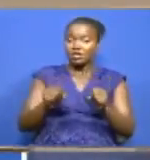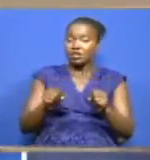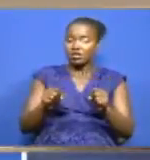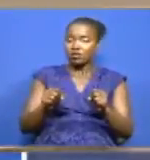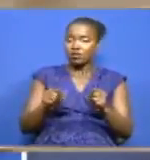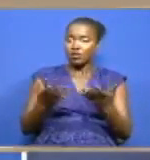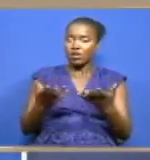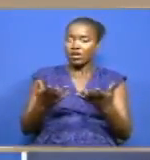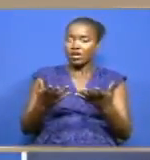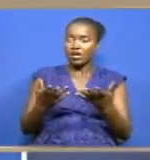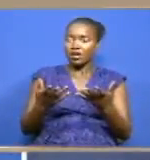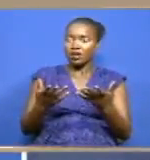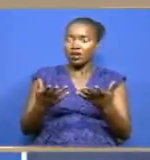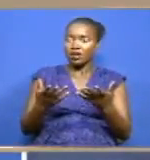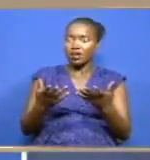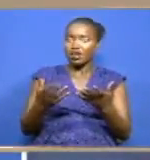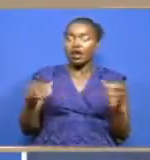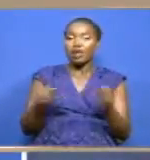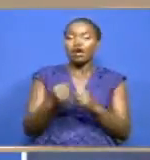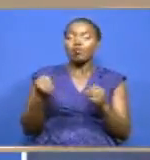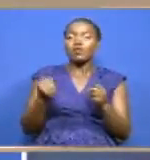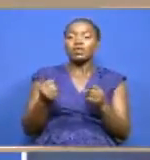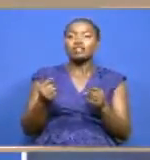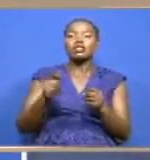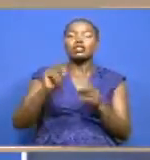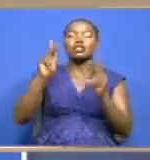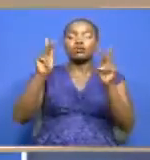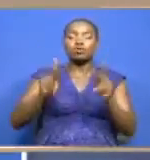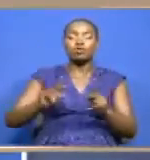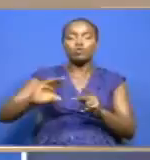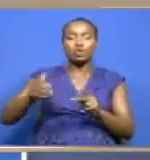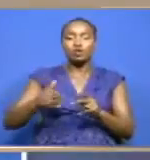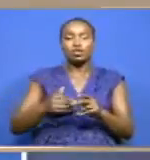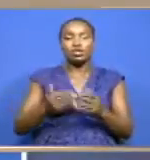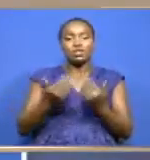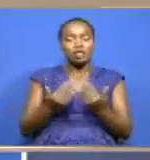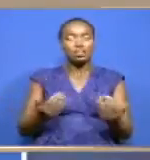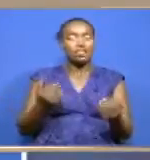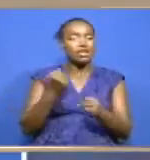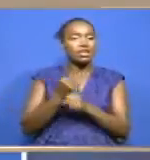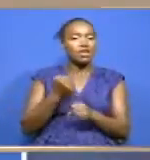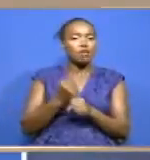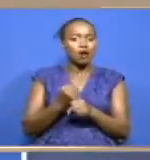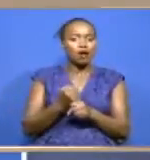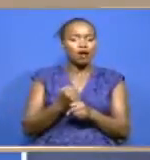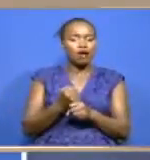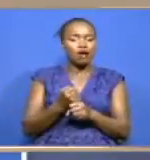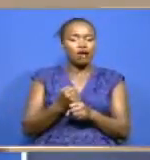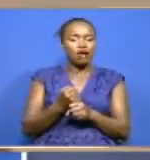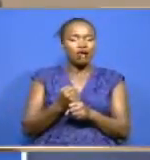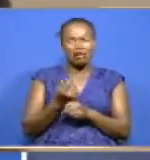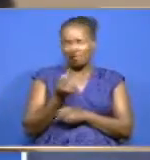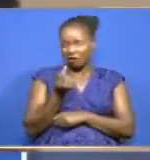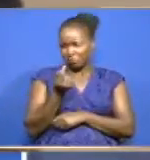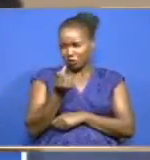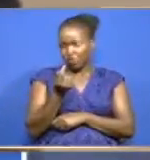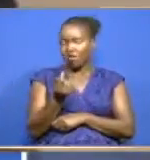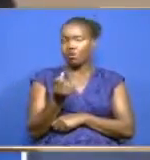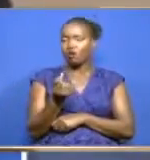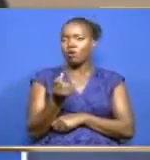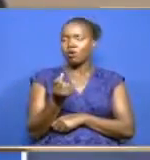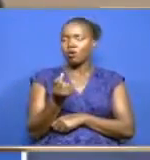cases that happen within Kisumu County, child labour is quite minimal.